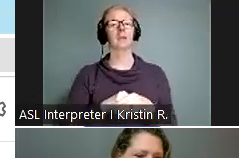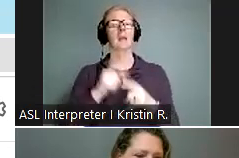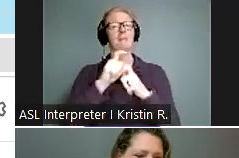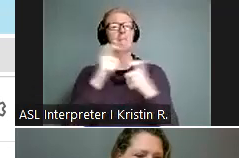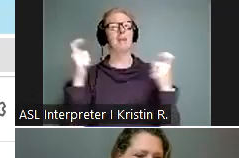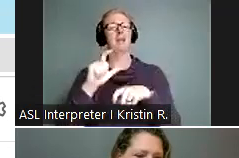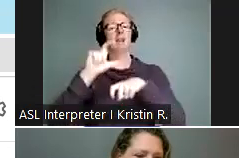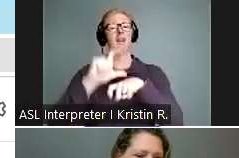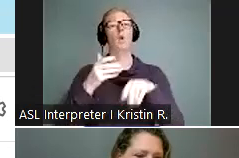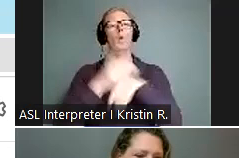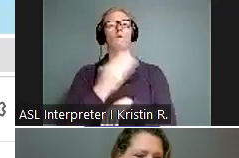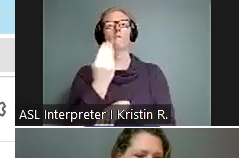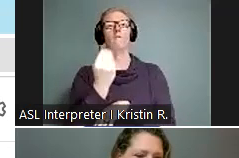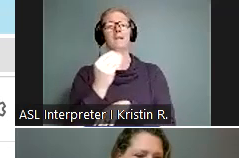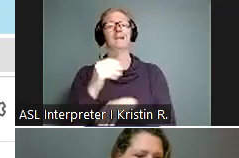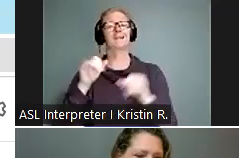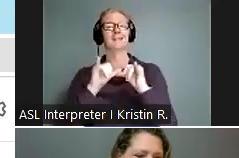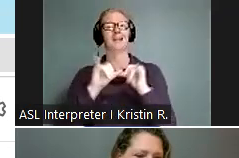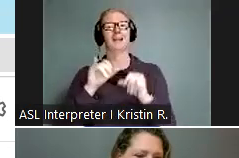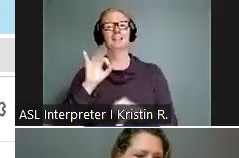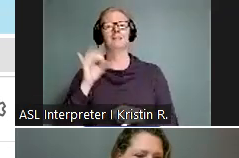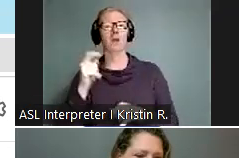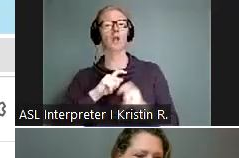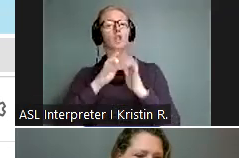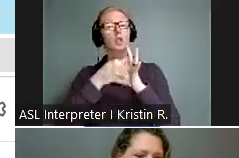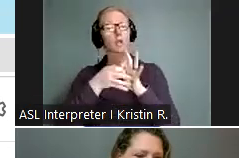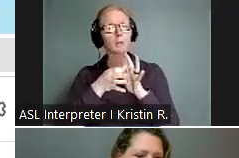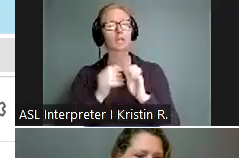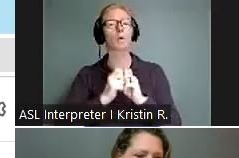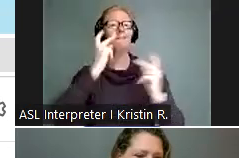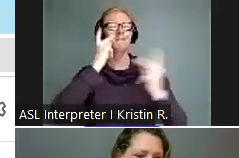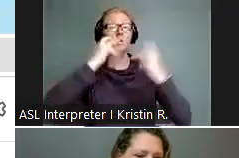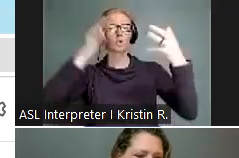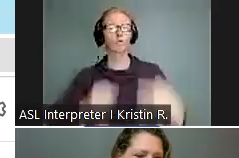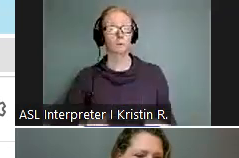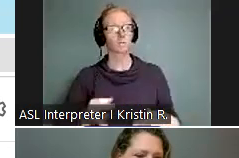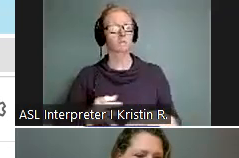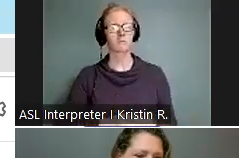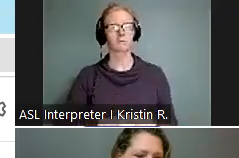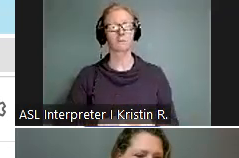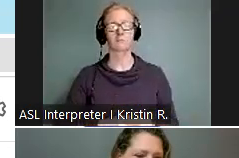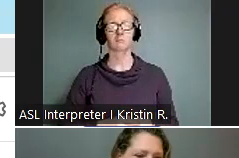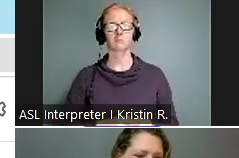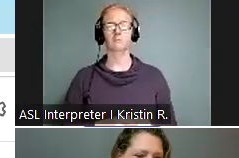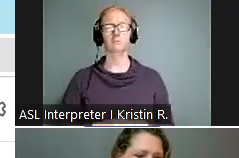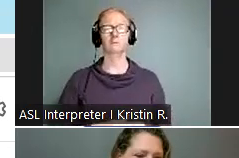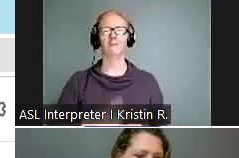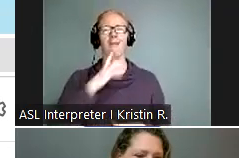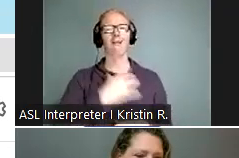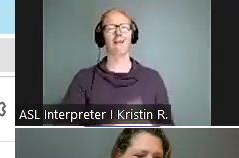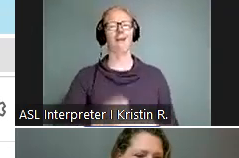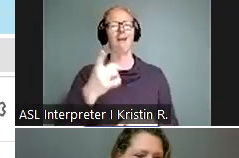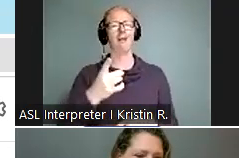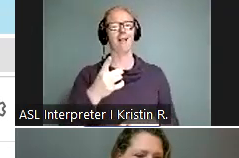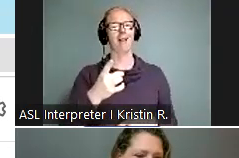font. Maybe you need interpretation or visual description of materials. I also really like the option to